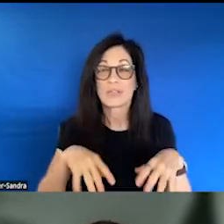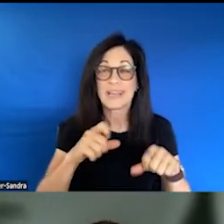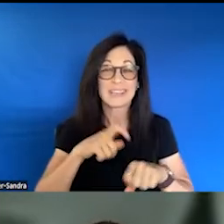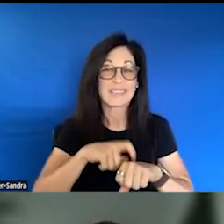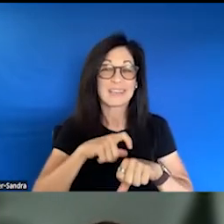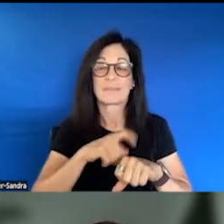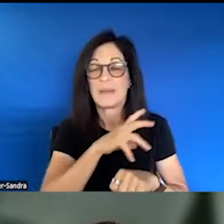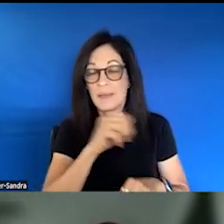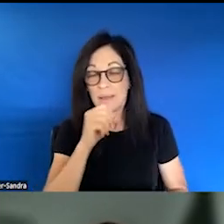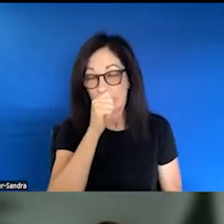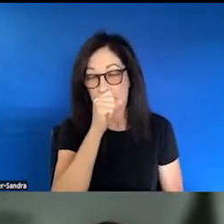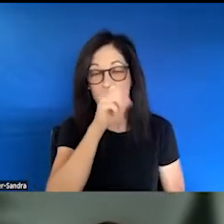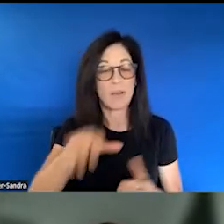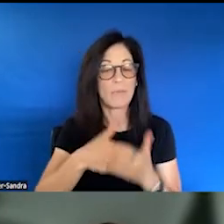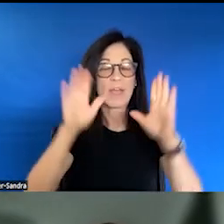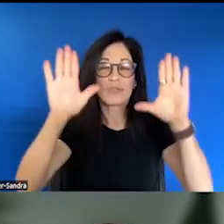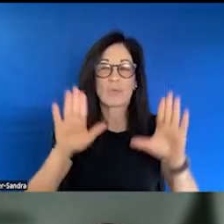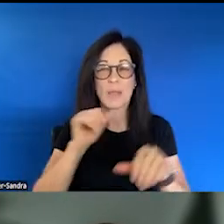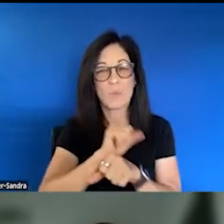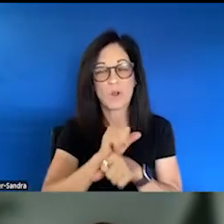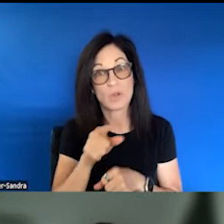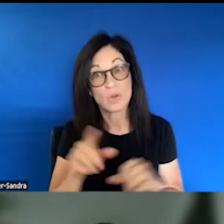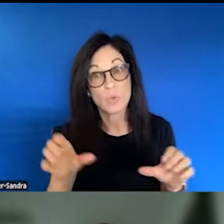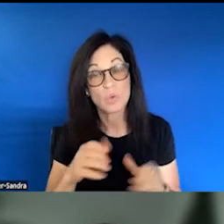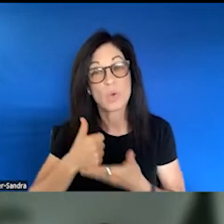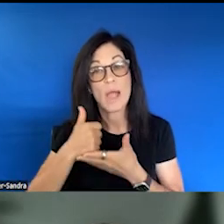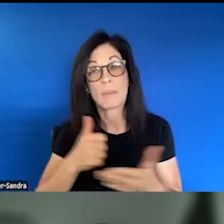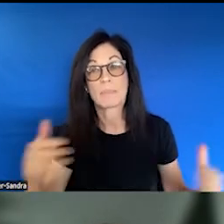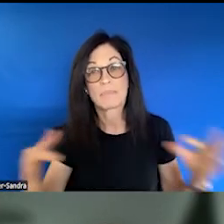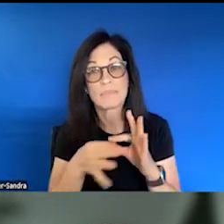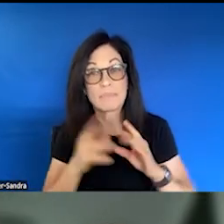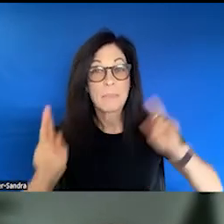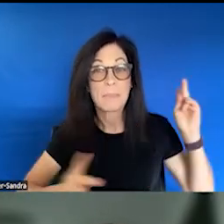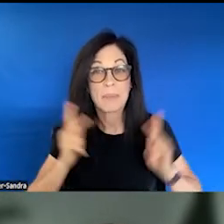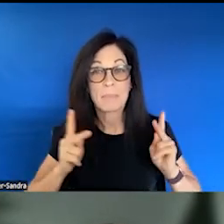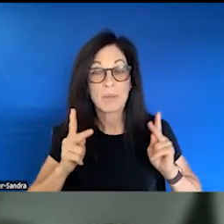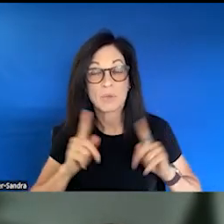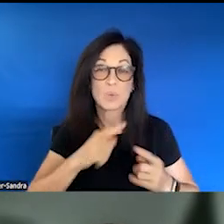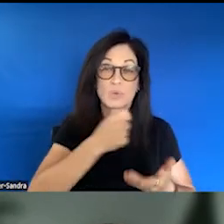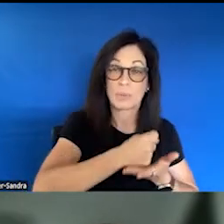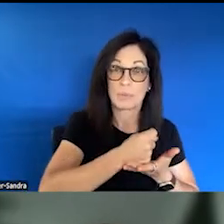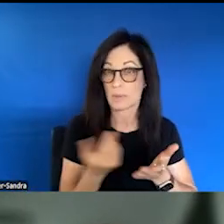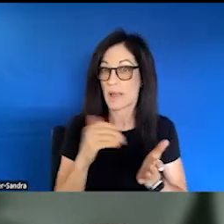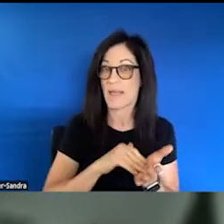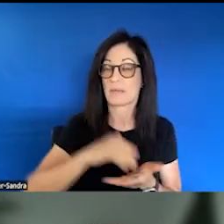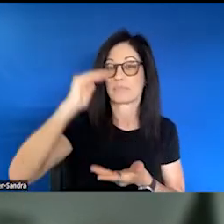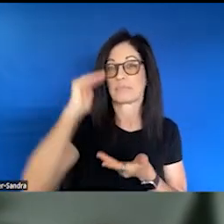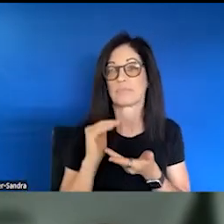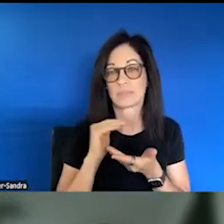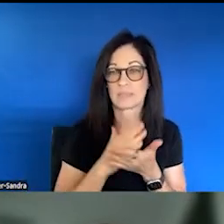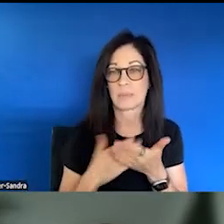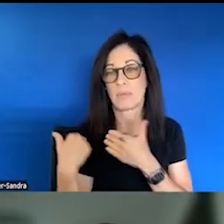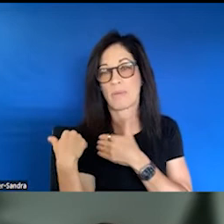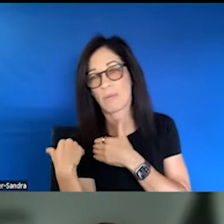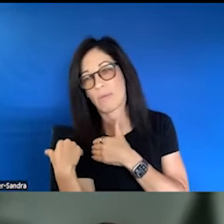for all the great work that you're doing to help connect folks to treatment, and again, alleviate some of the burden that we